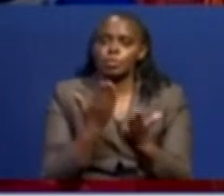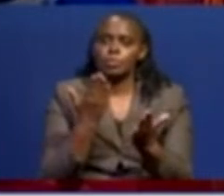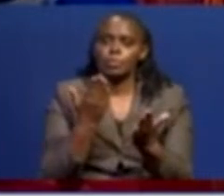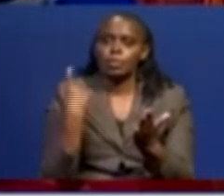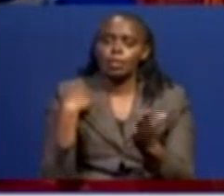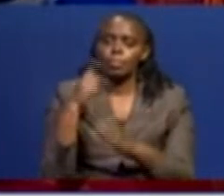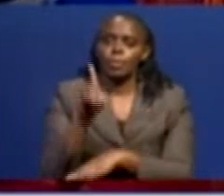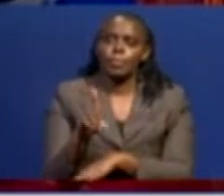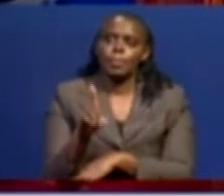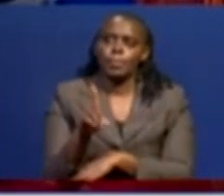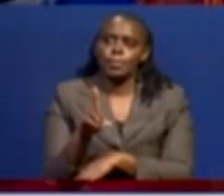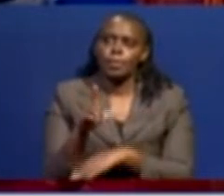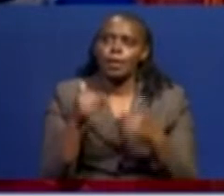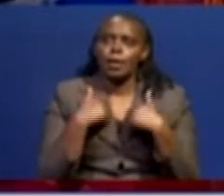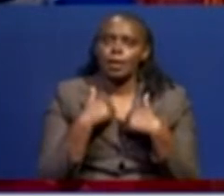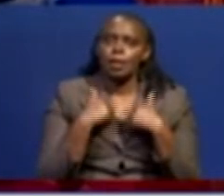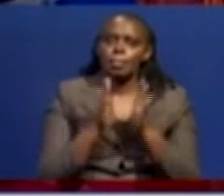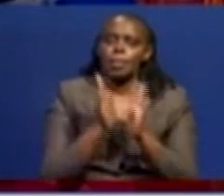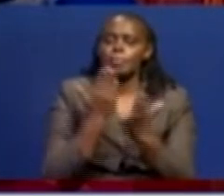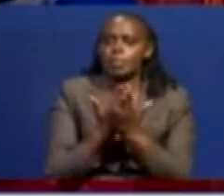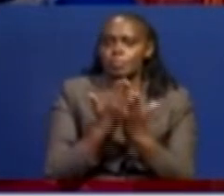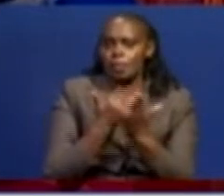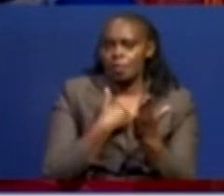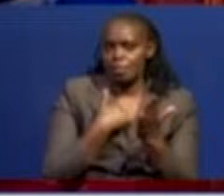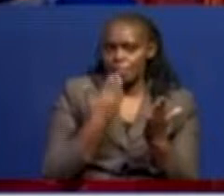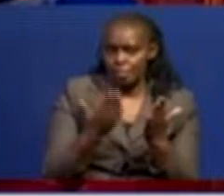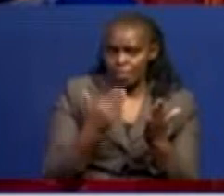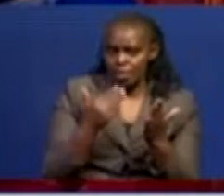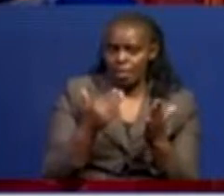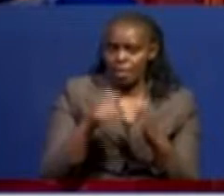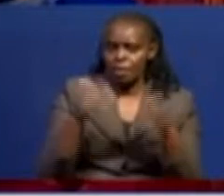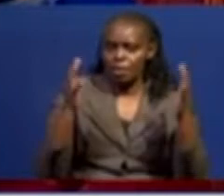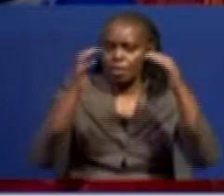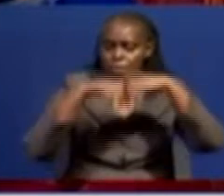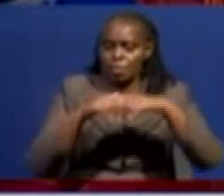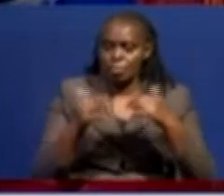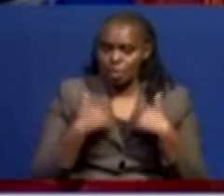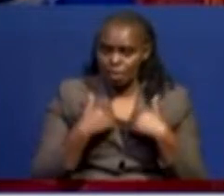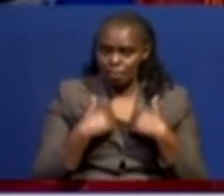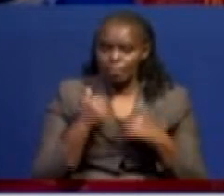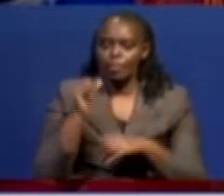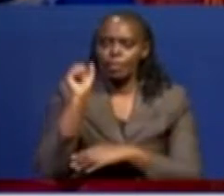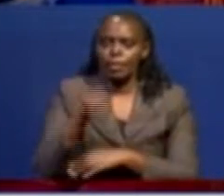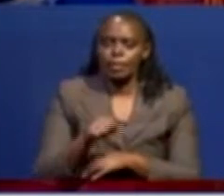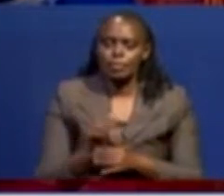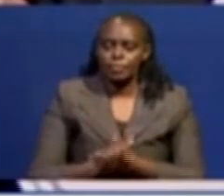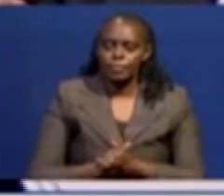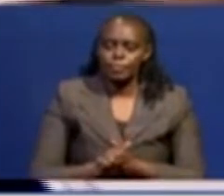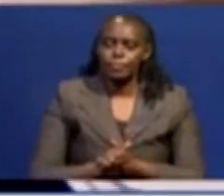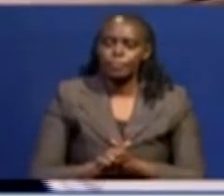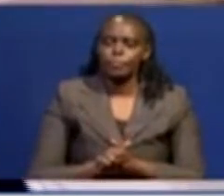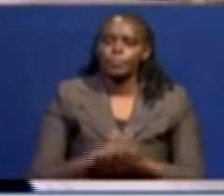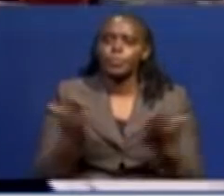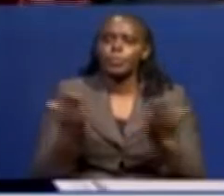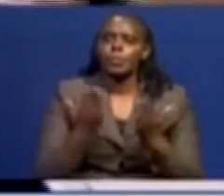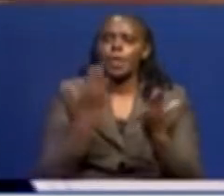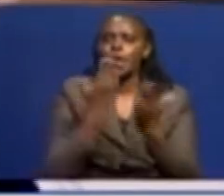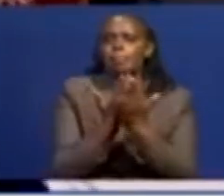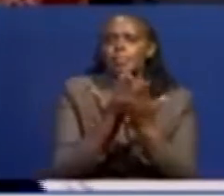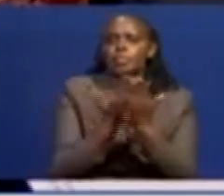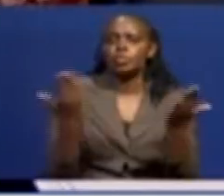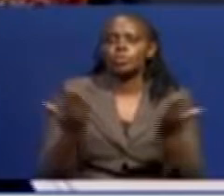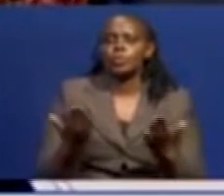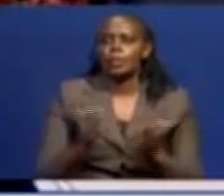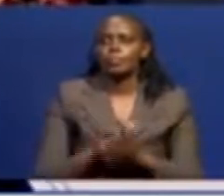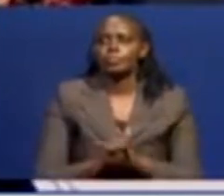was a public petition number 1. Do you have that public petition before this assembly? Yes. Where do we